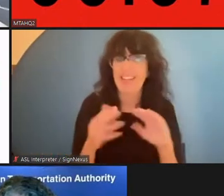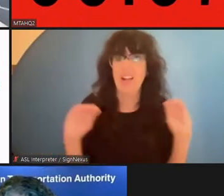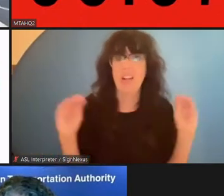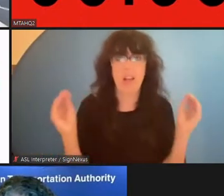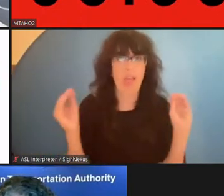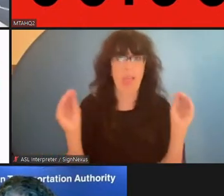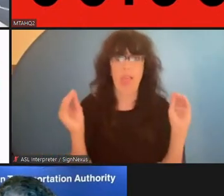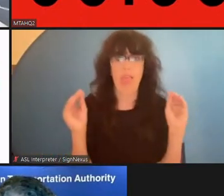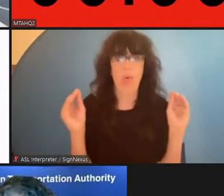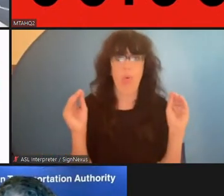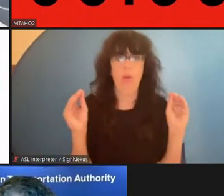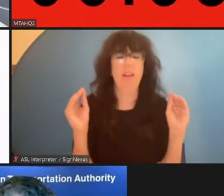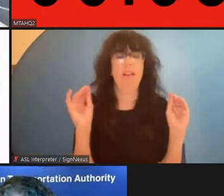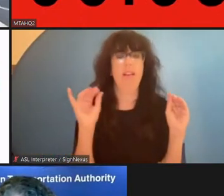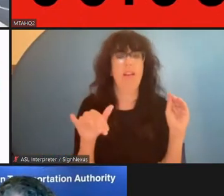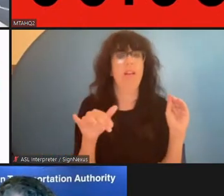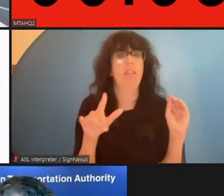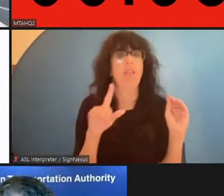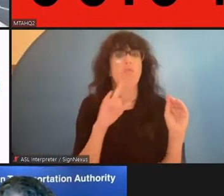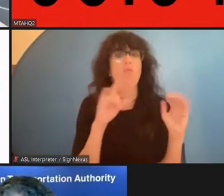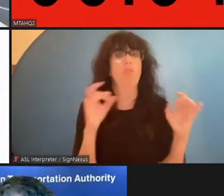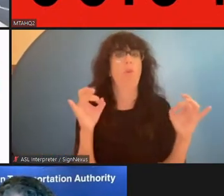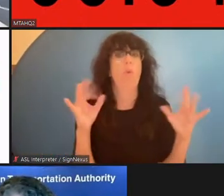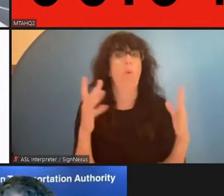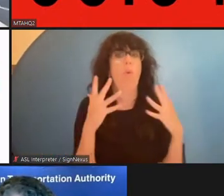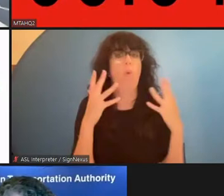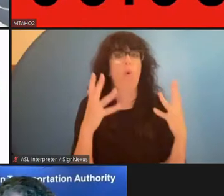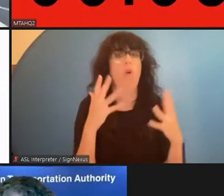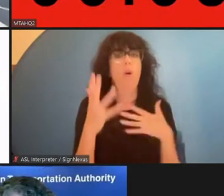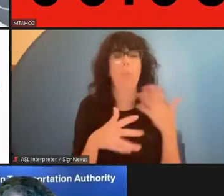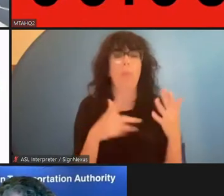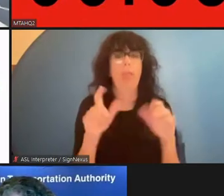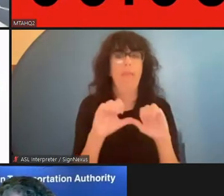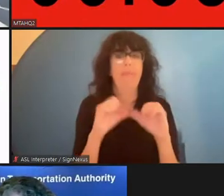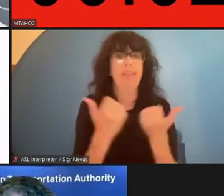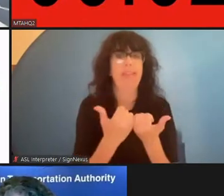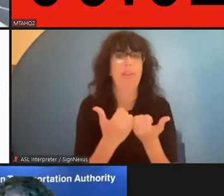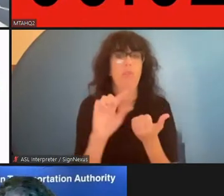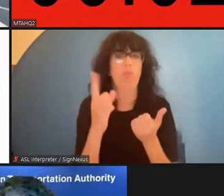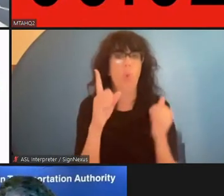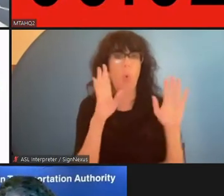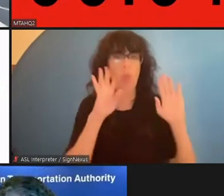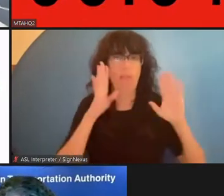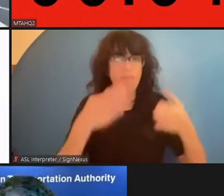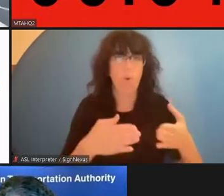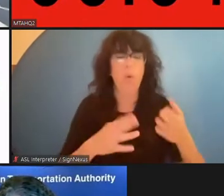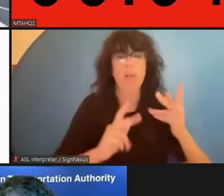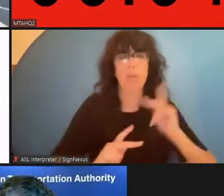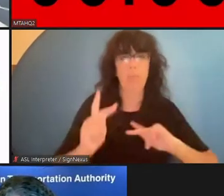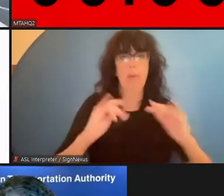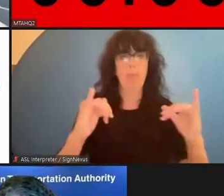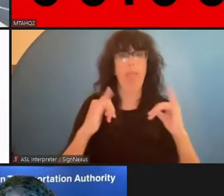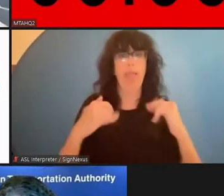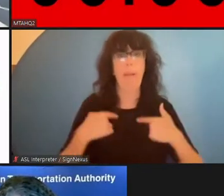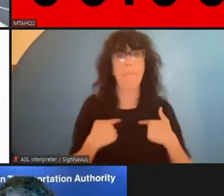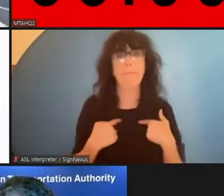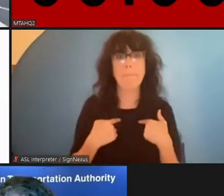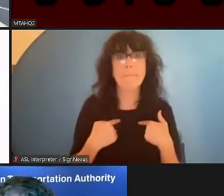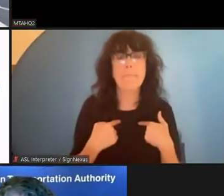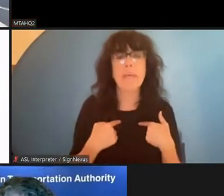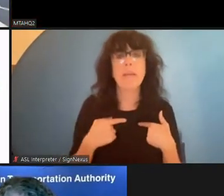penny and this is a very shame shameful of this agency to only target people like me a